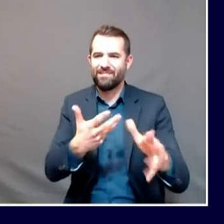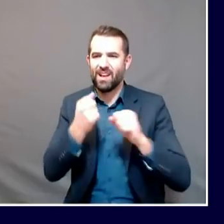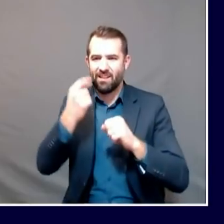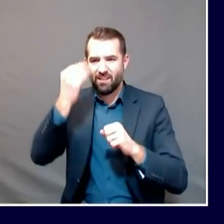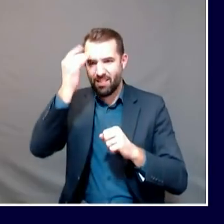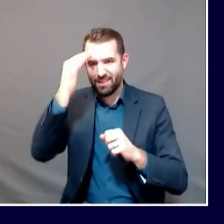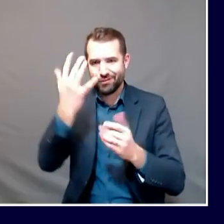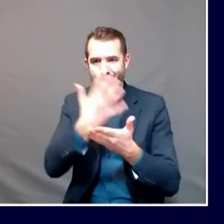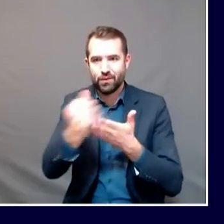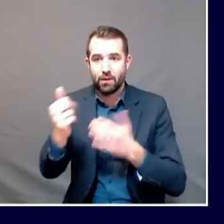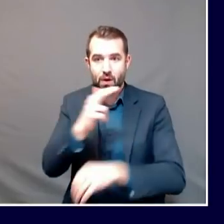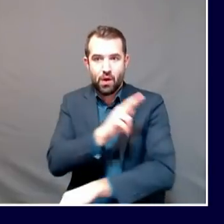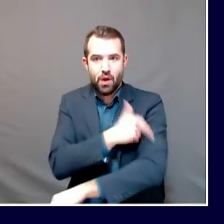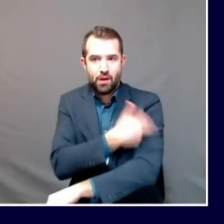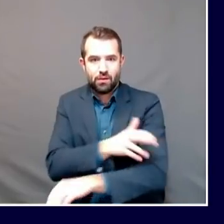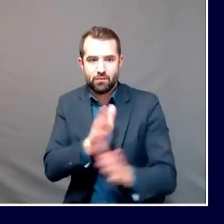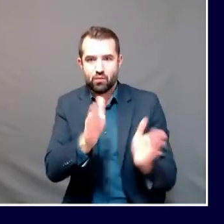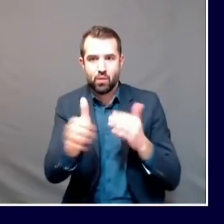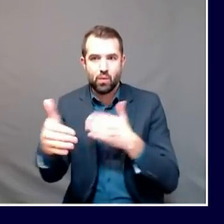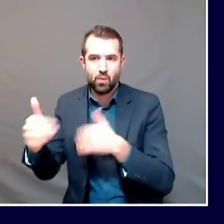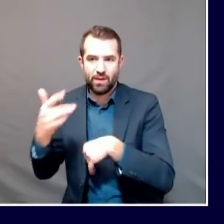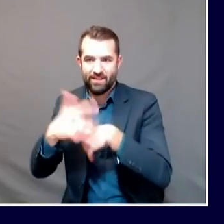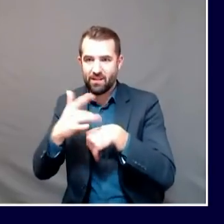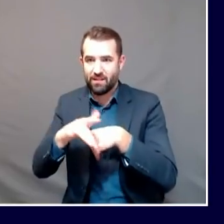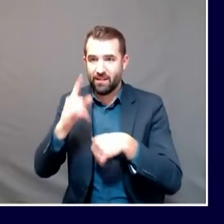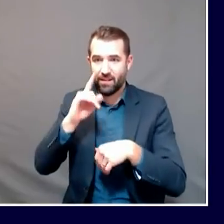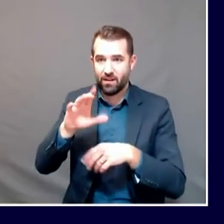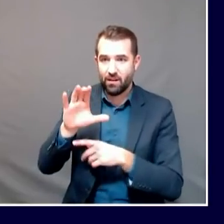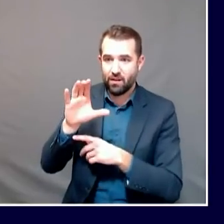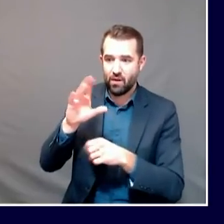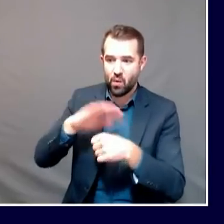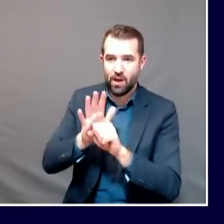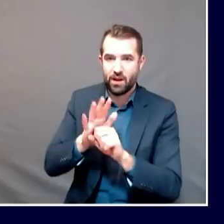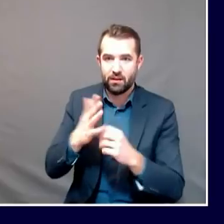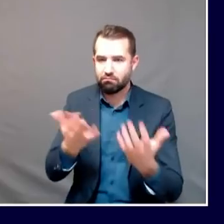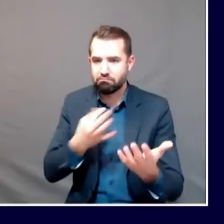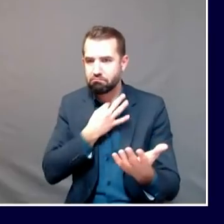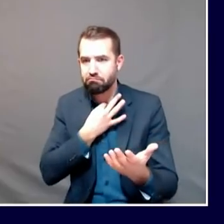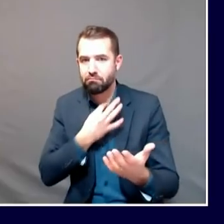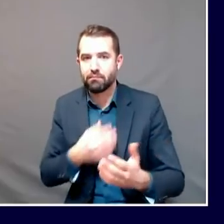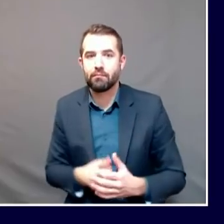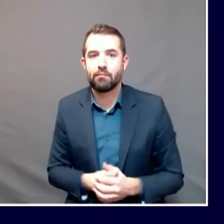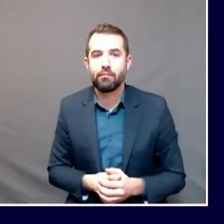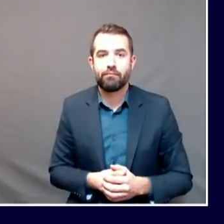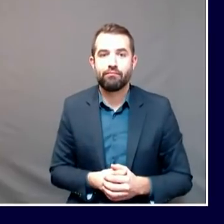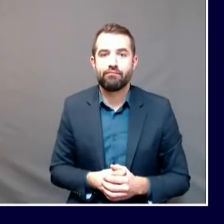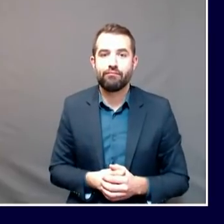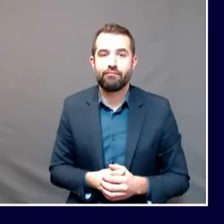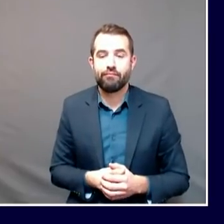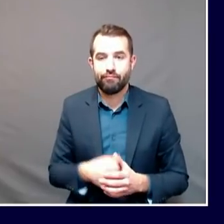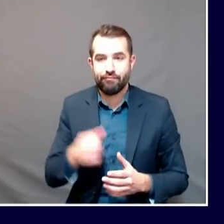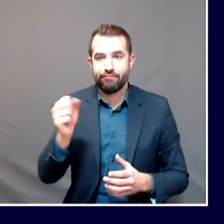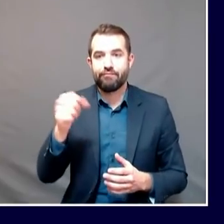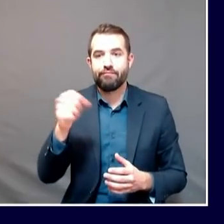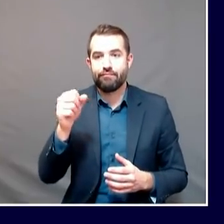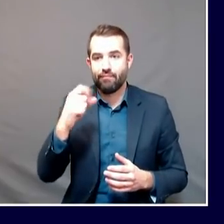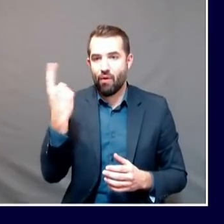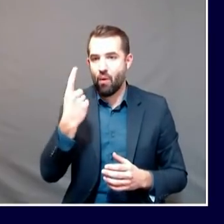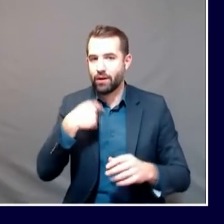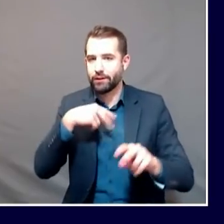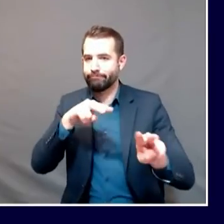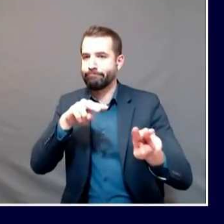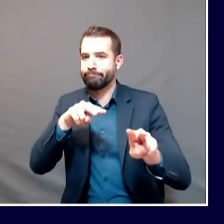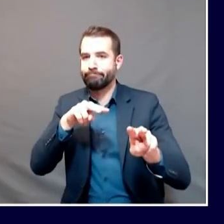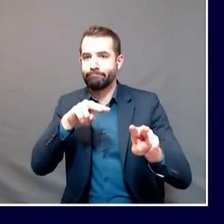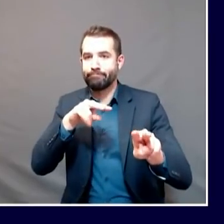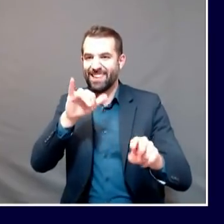become necessary, that sort of thing? Well, it's a number that we're keeping tabs on. As I mentioned, we are constantly keeping tabs on the number